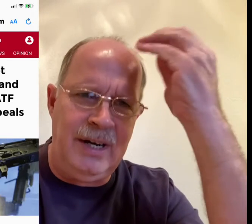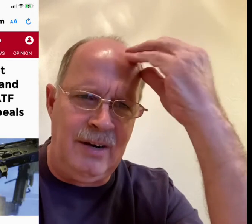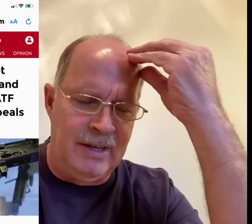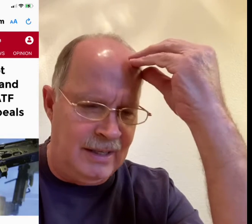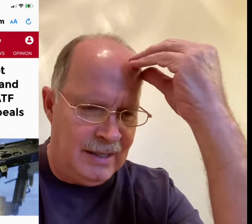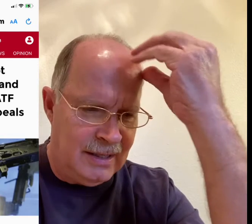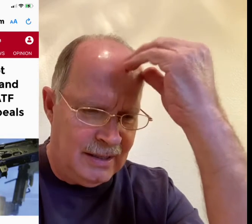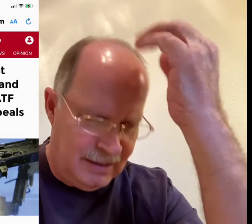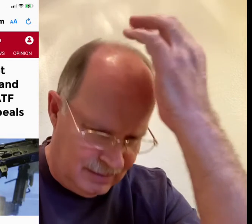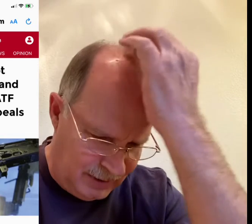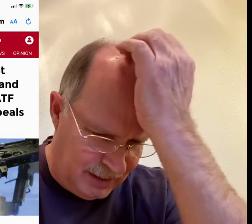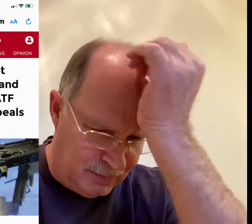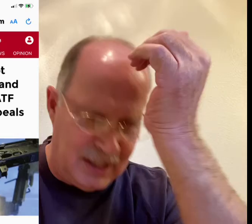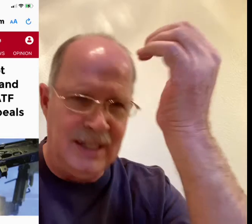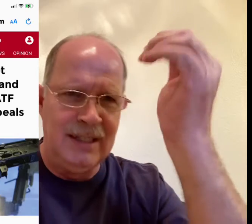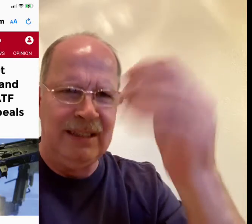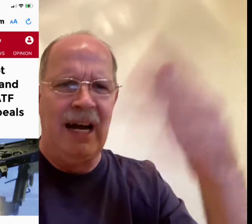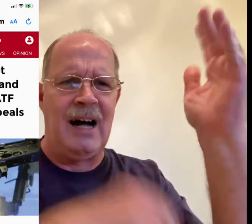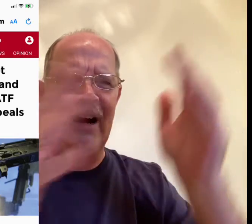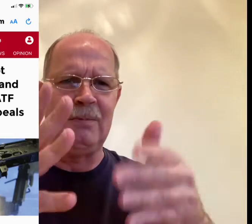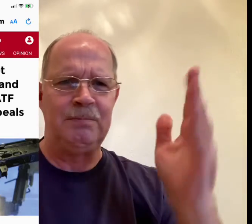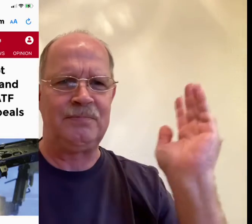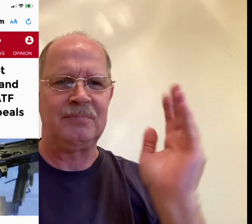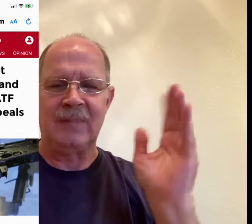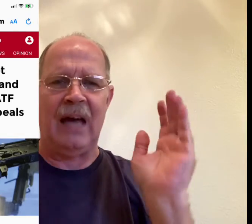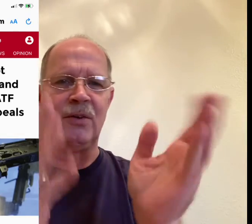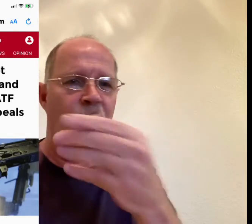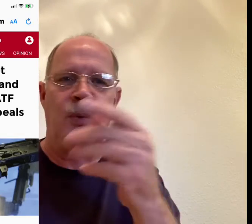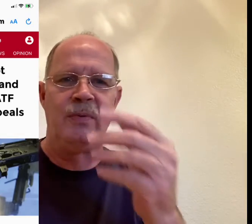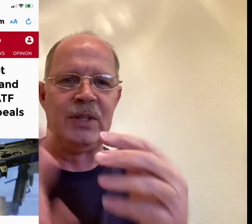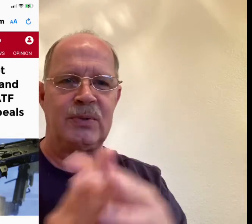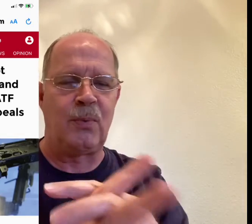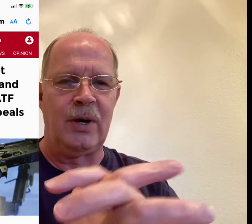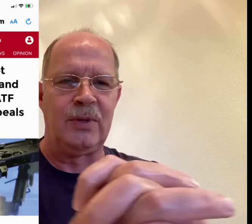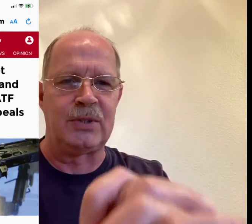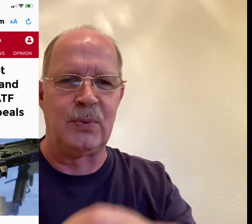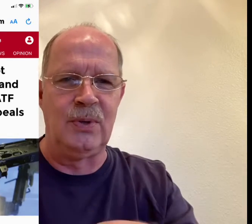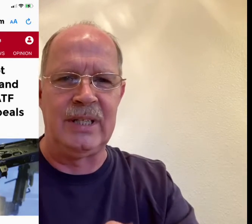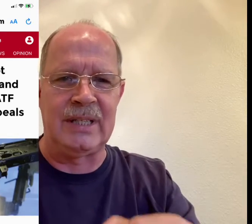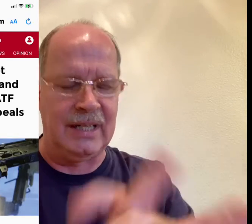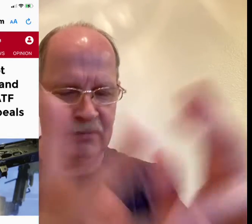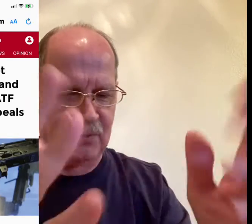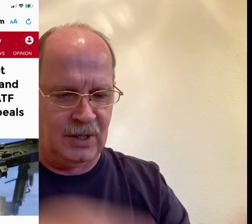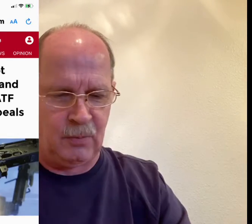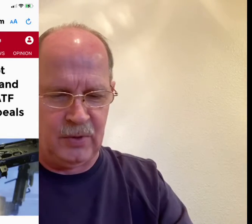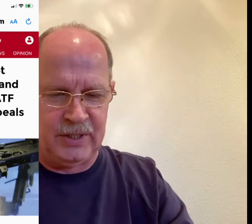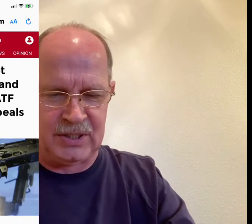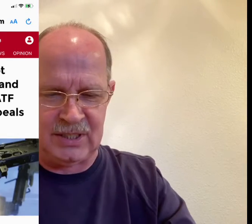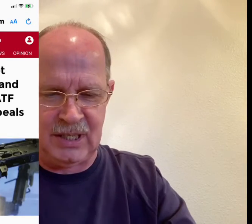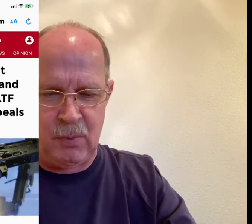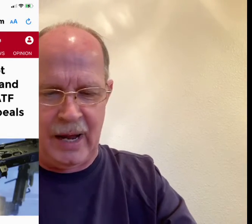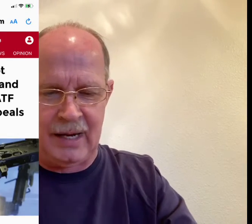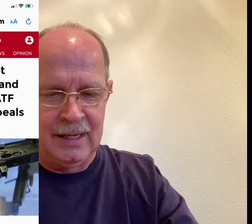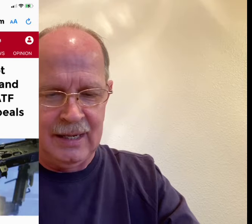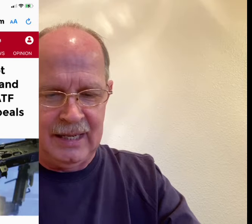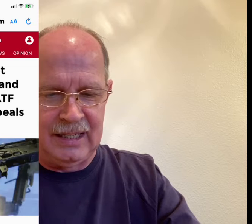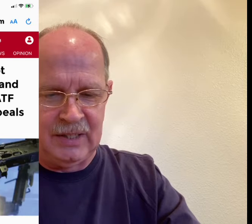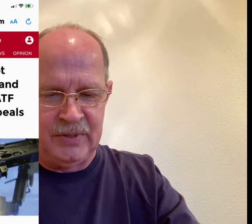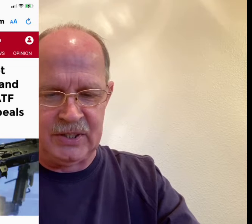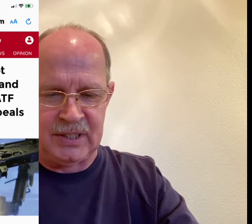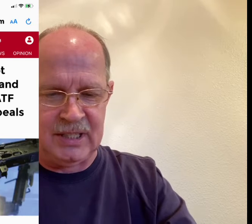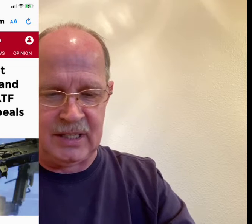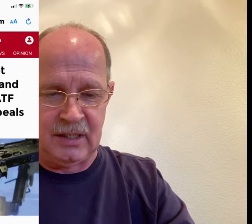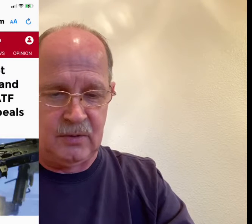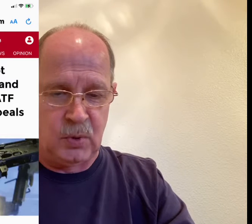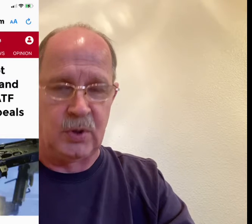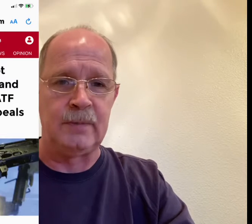remember hearing. Wait a minute. No. I don't know where this ruling came from, why he did